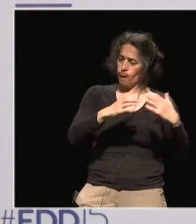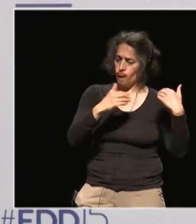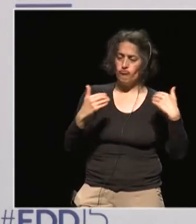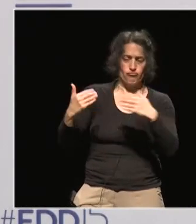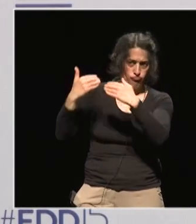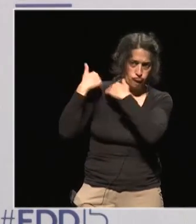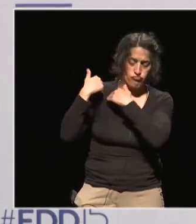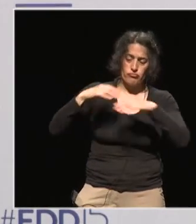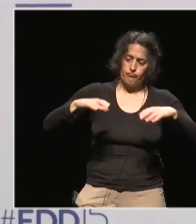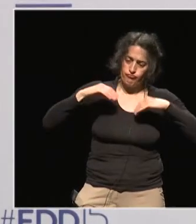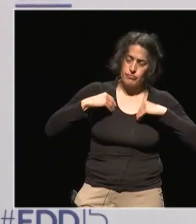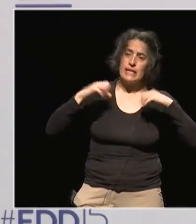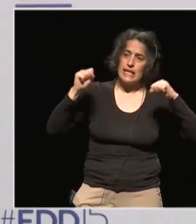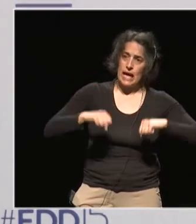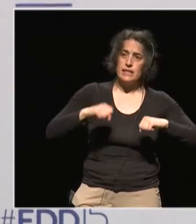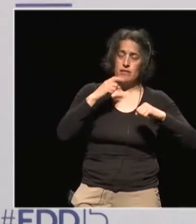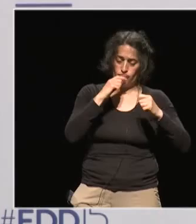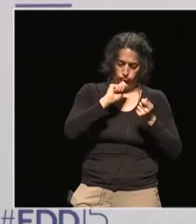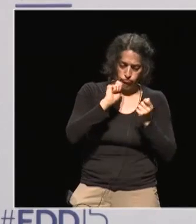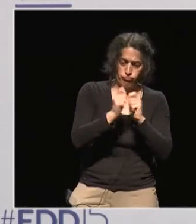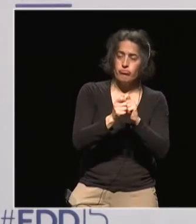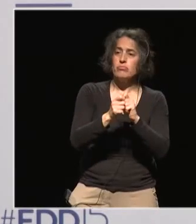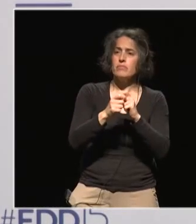Aggressively, it has been carrying out